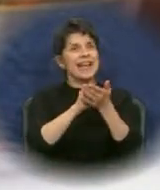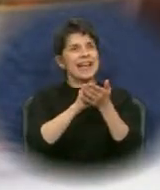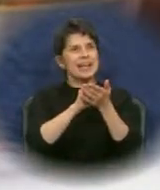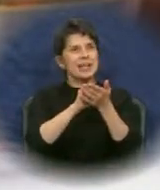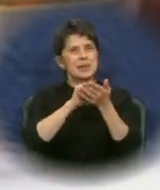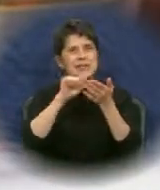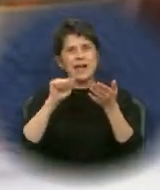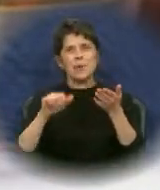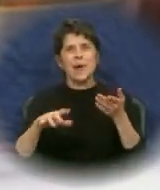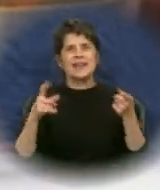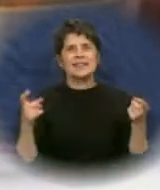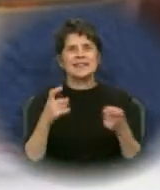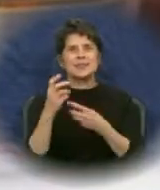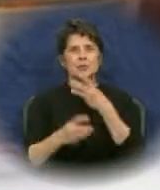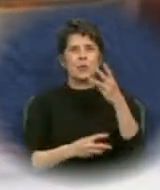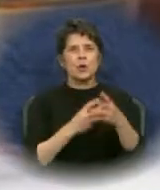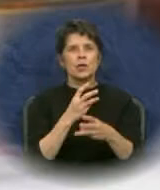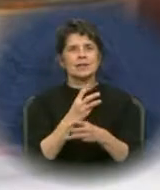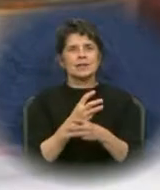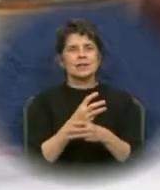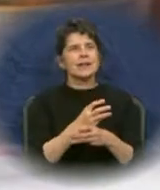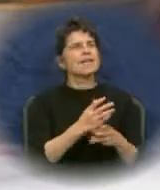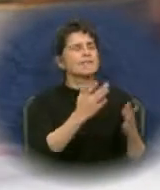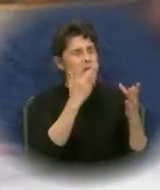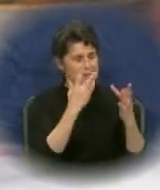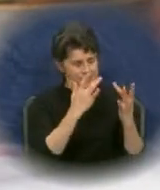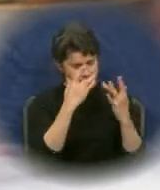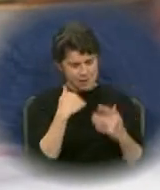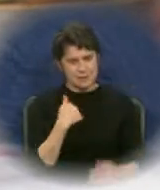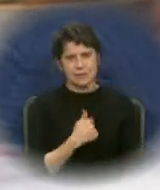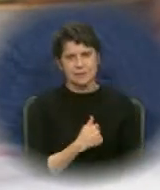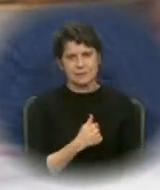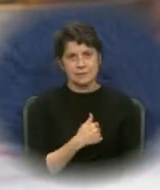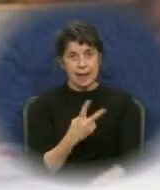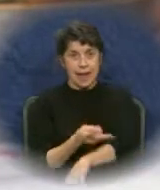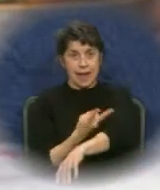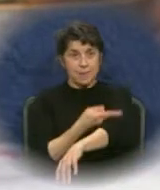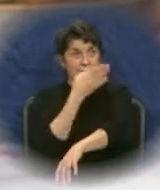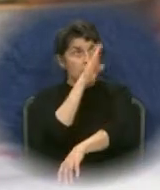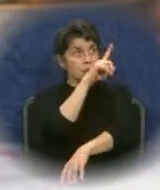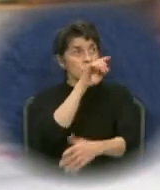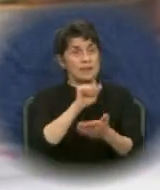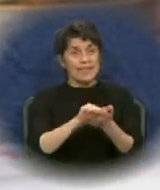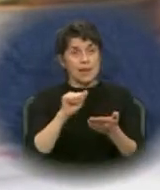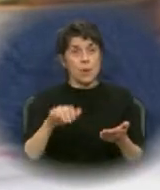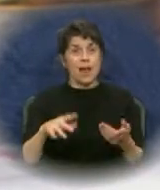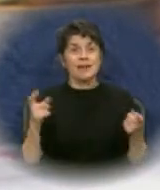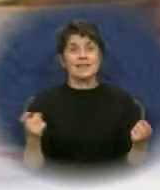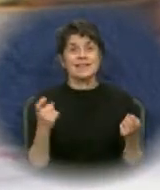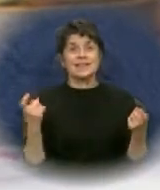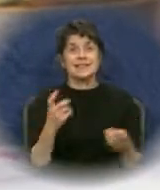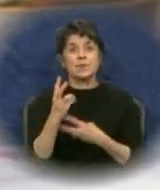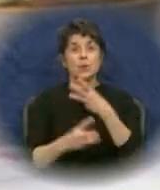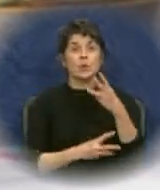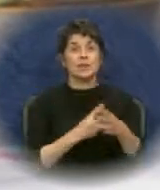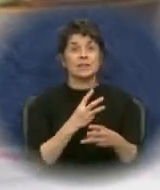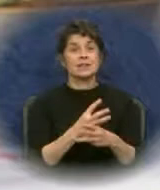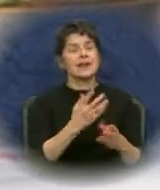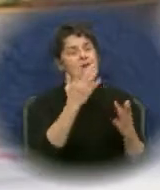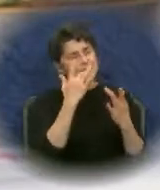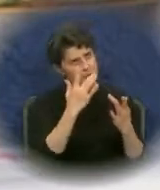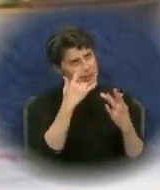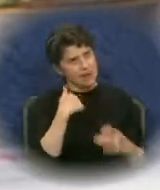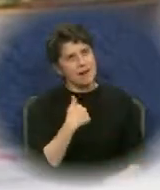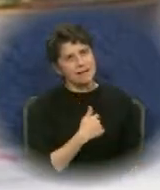Lamb of God, you take away the sins of the world, have mercy on us. Lamb of God, you take away the sins of the world,